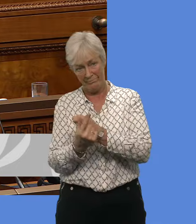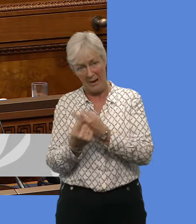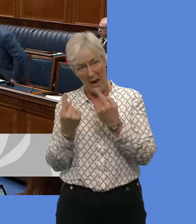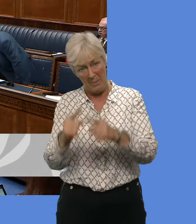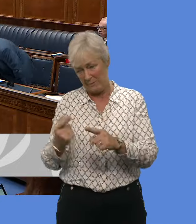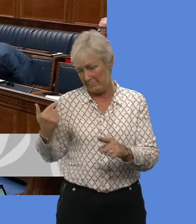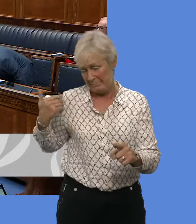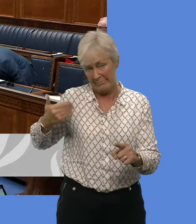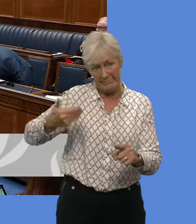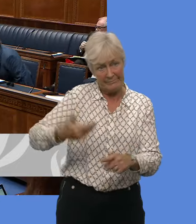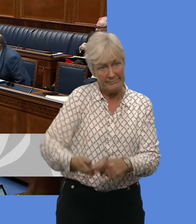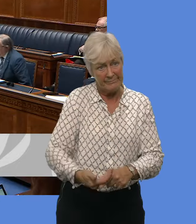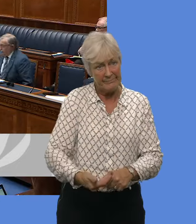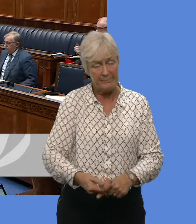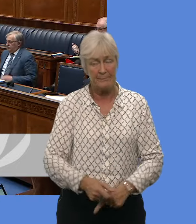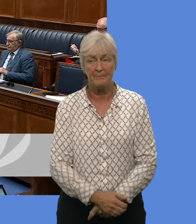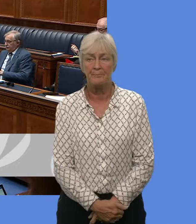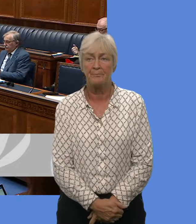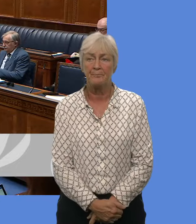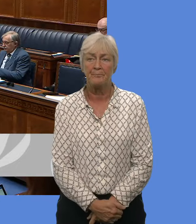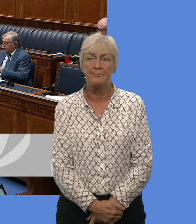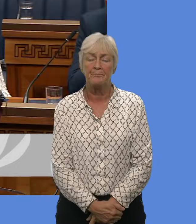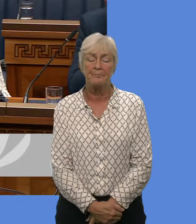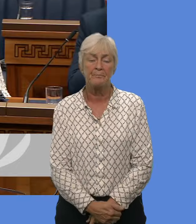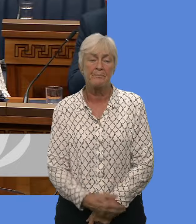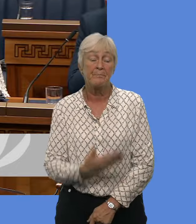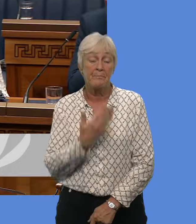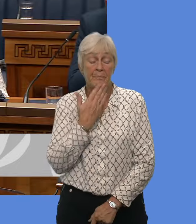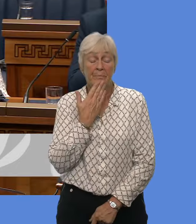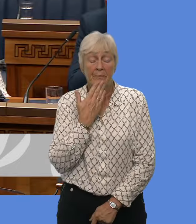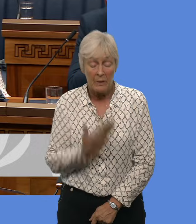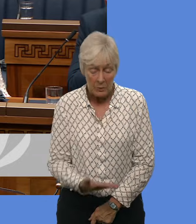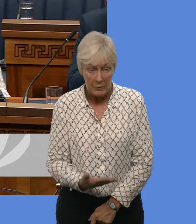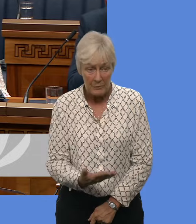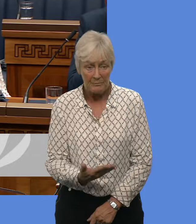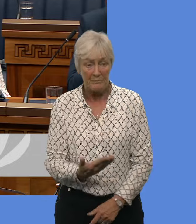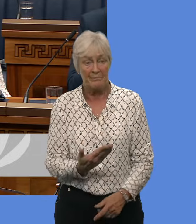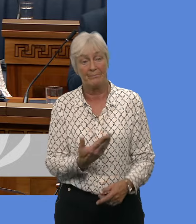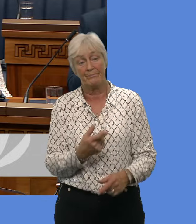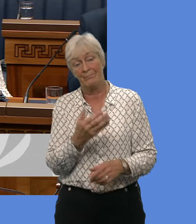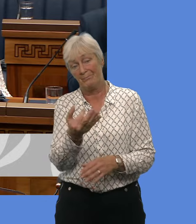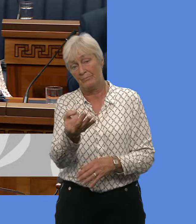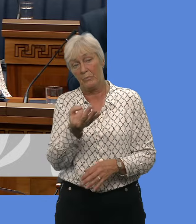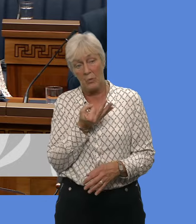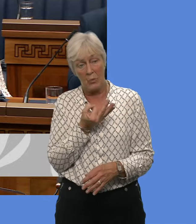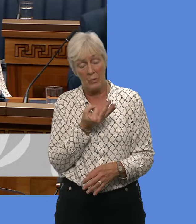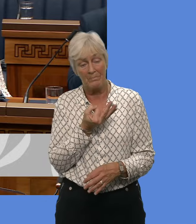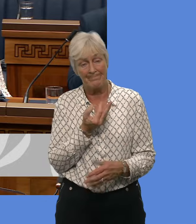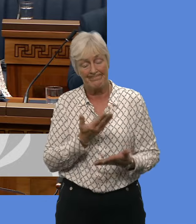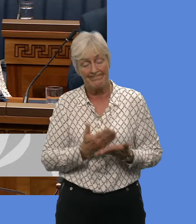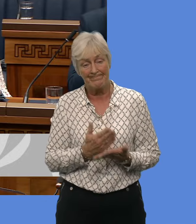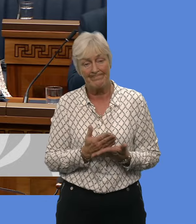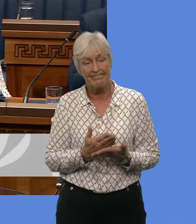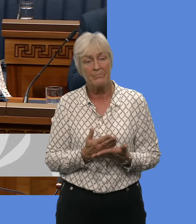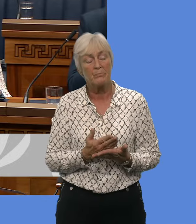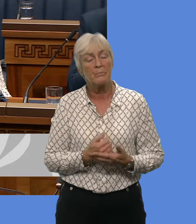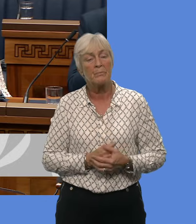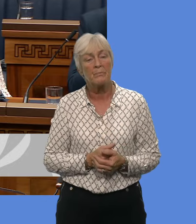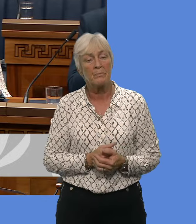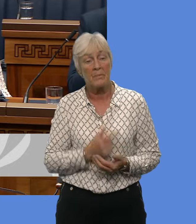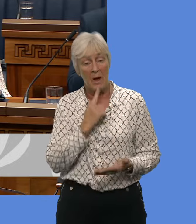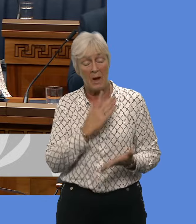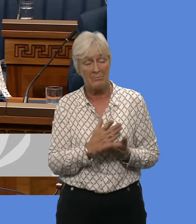days? Deputy First Minister. Thank you, Mr. Speaker, and I thank the member for his question.